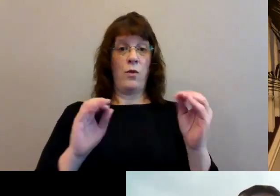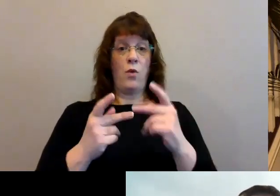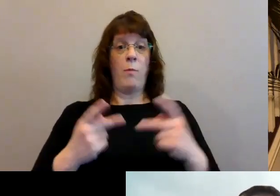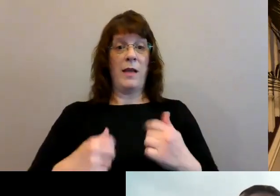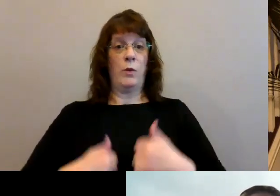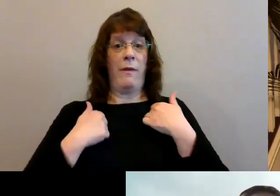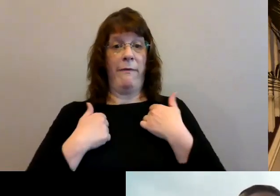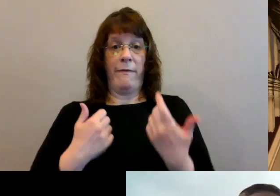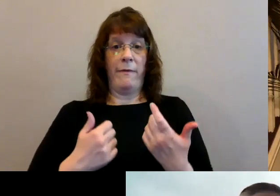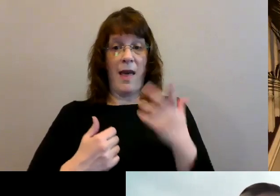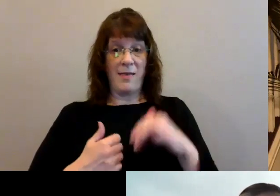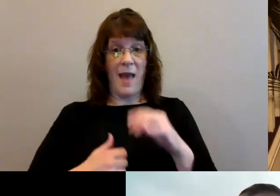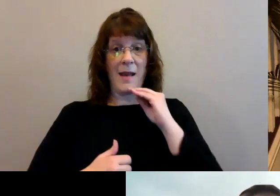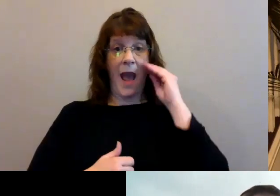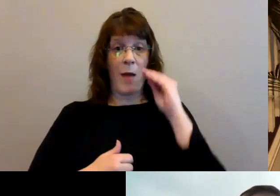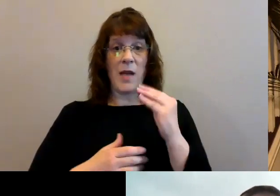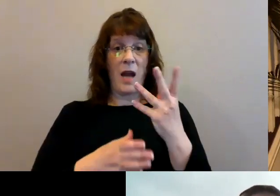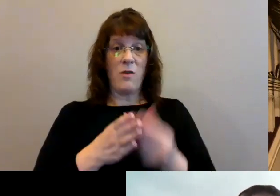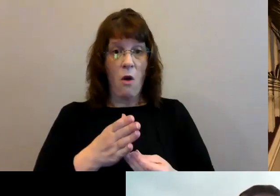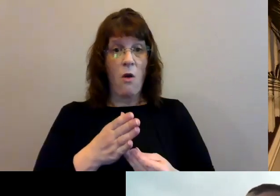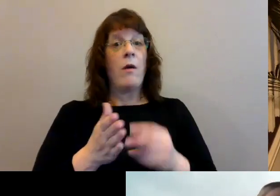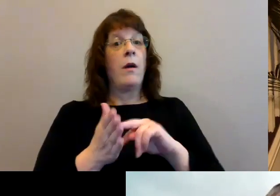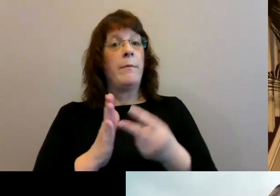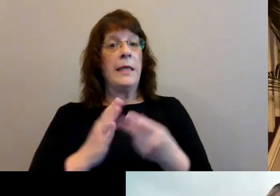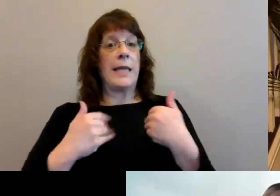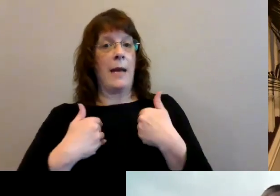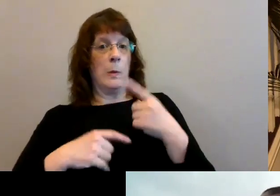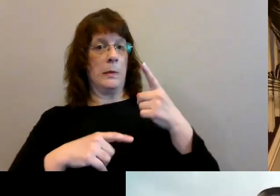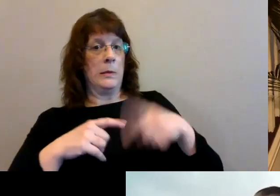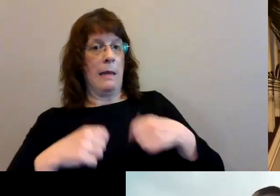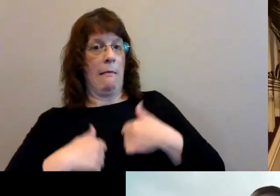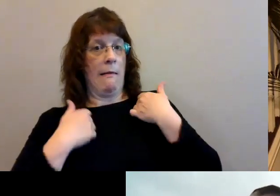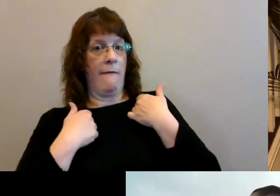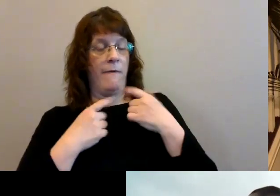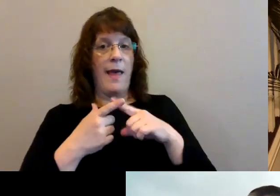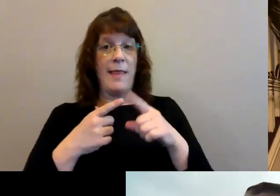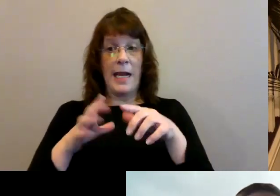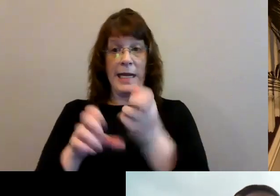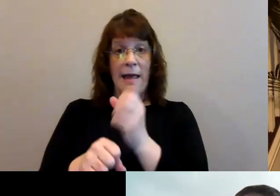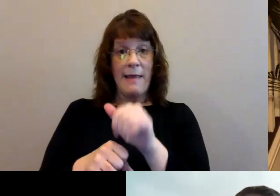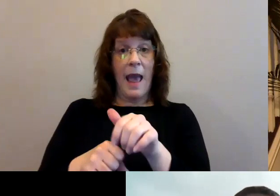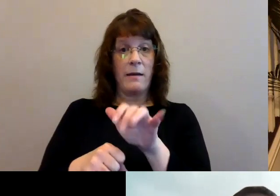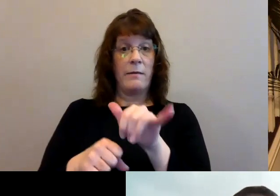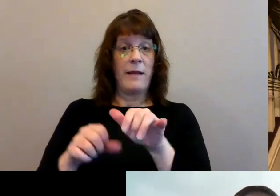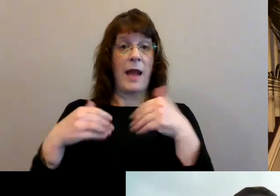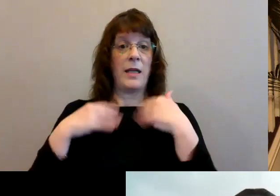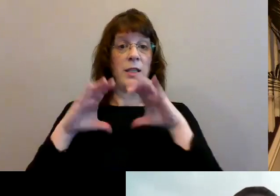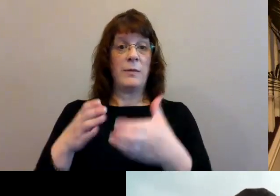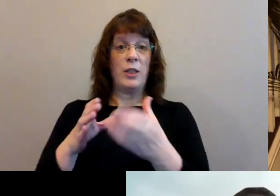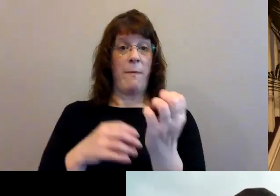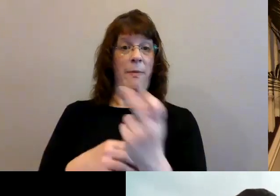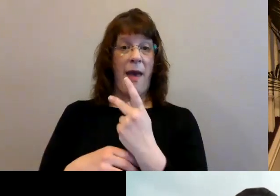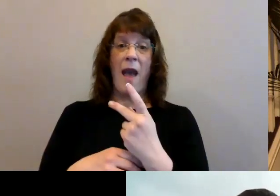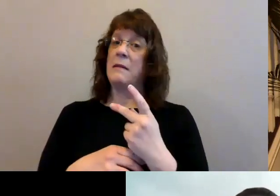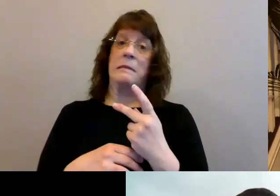then once the habitat is changed, the chances that to recover that diversity of species is really slim.